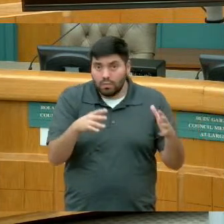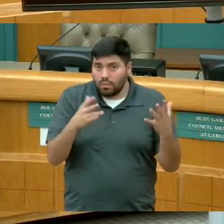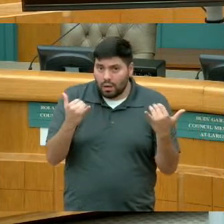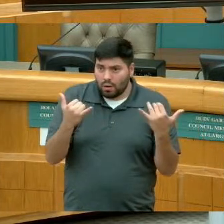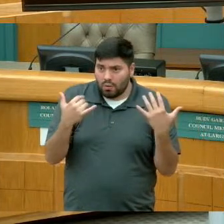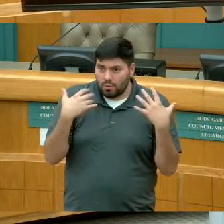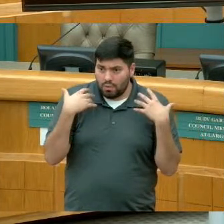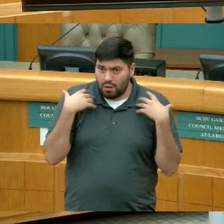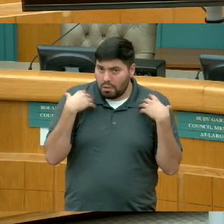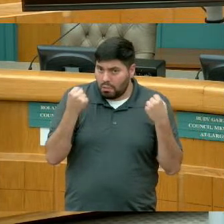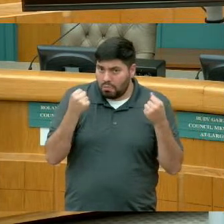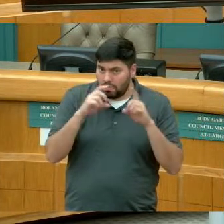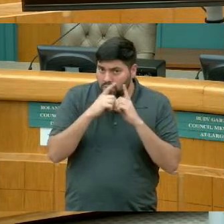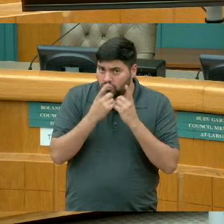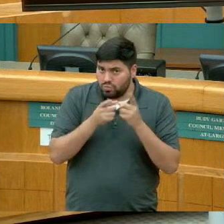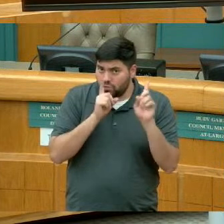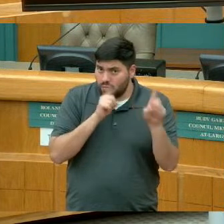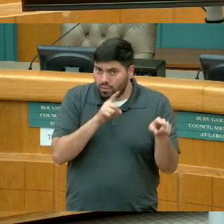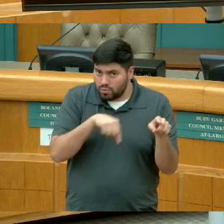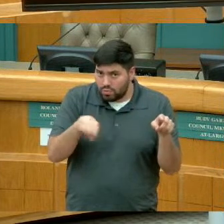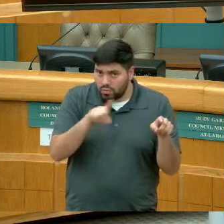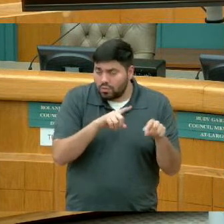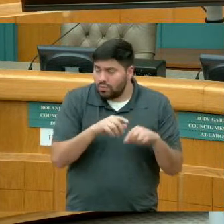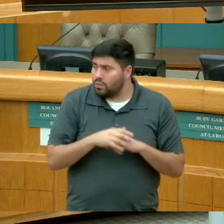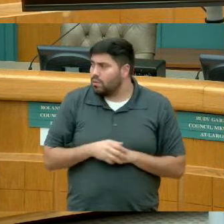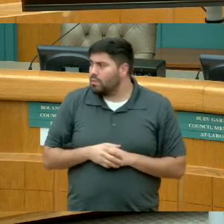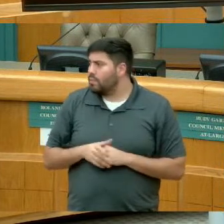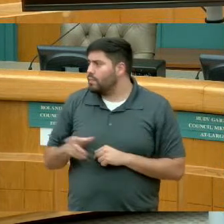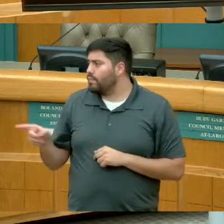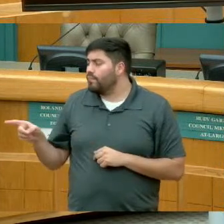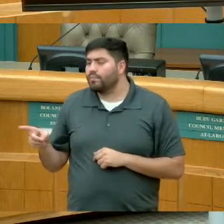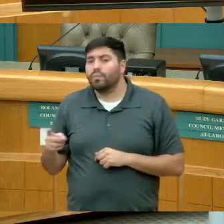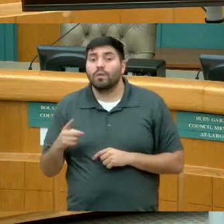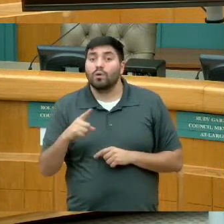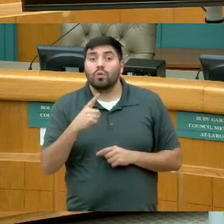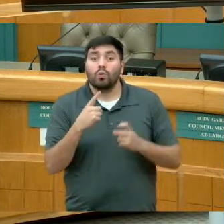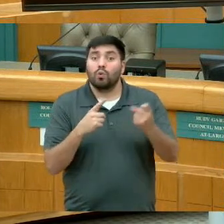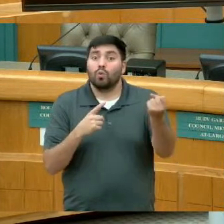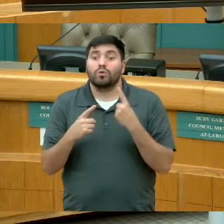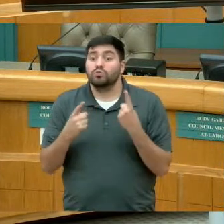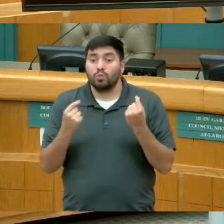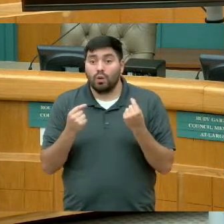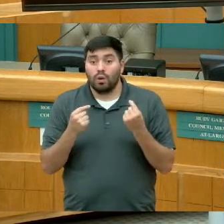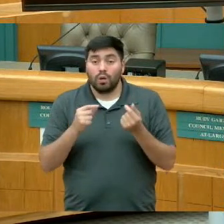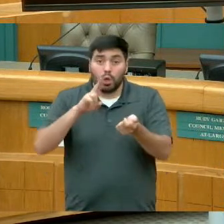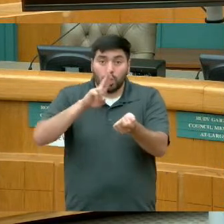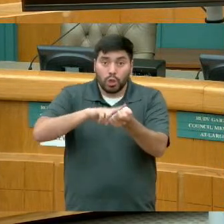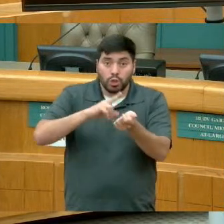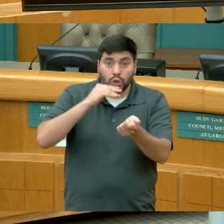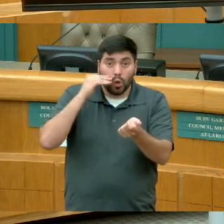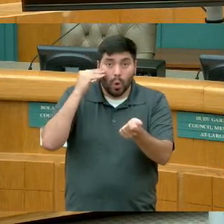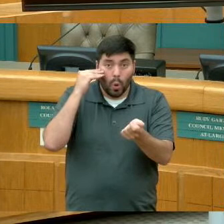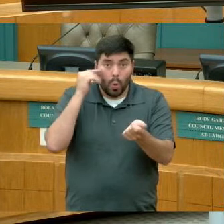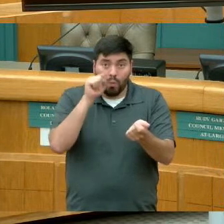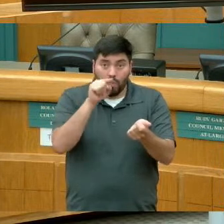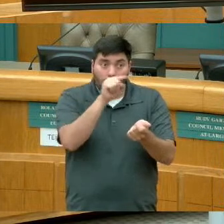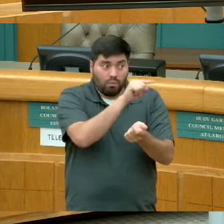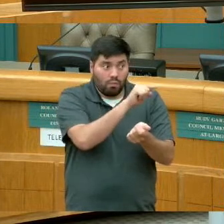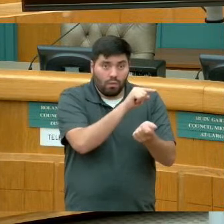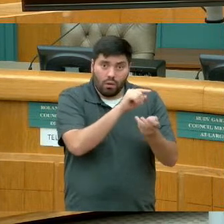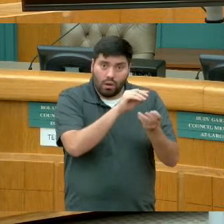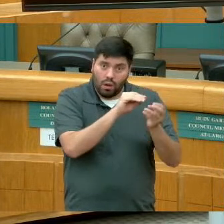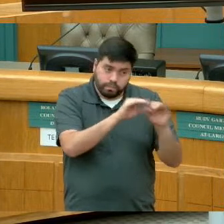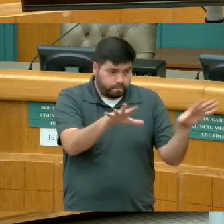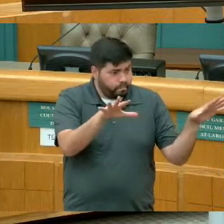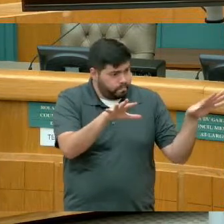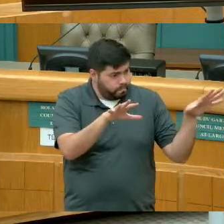district giving in preventing or responding to them? So the question is, are there any nursing home outbreaks?